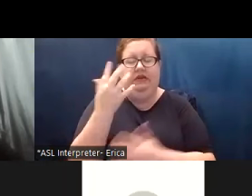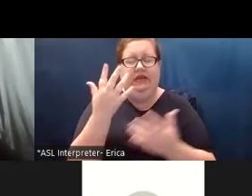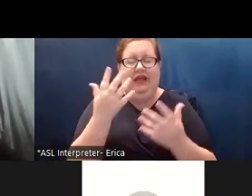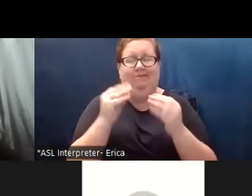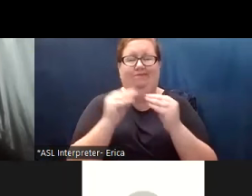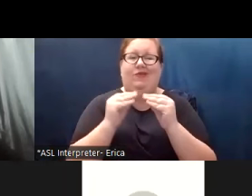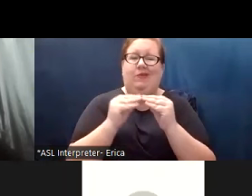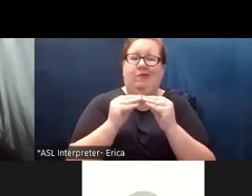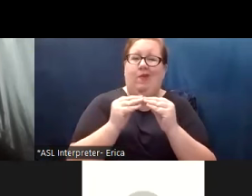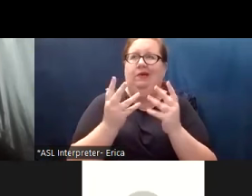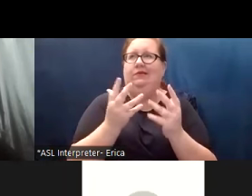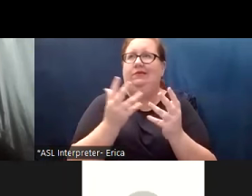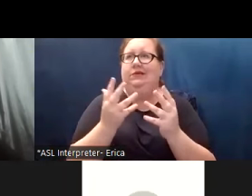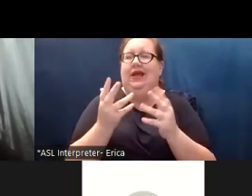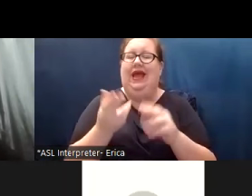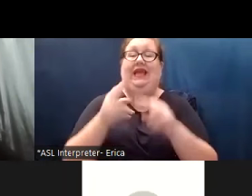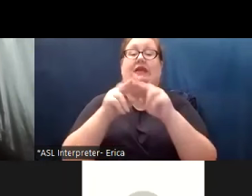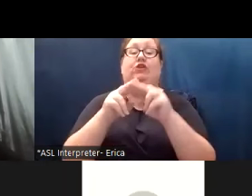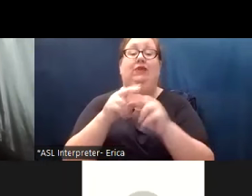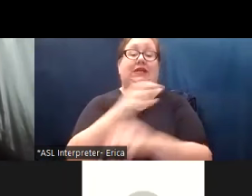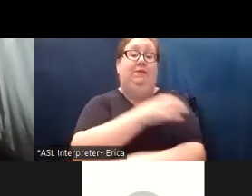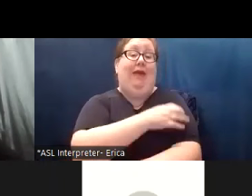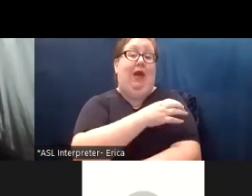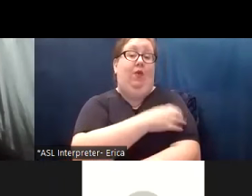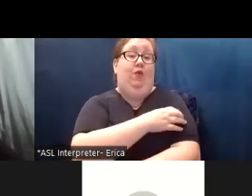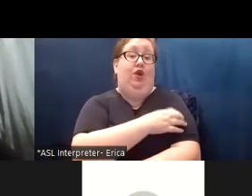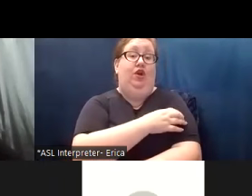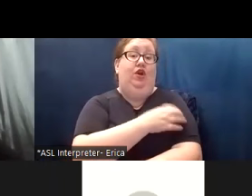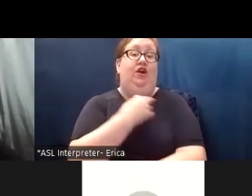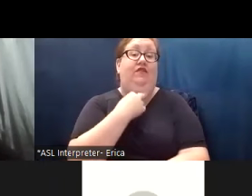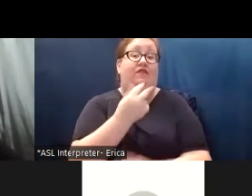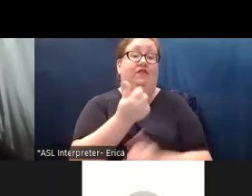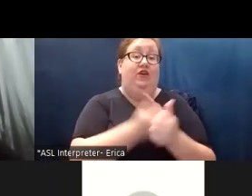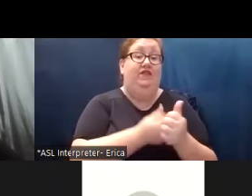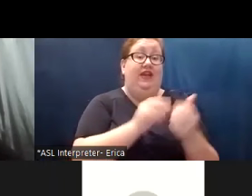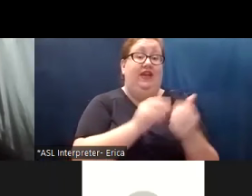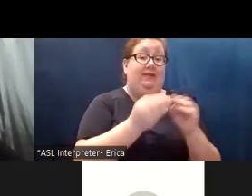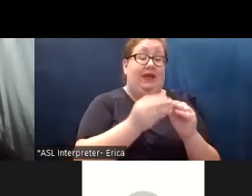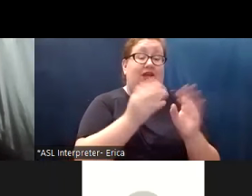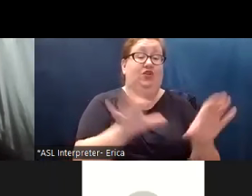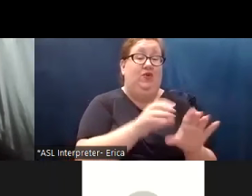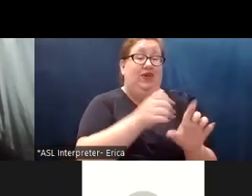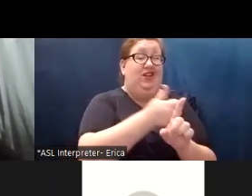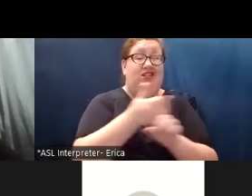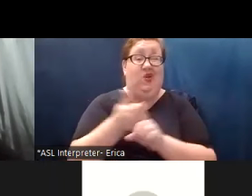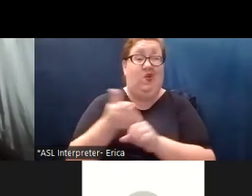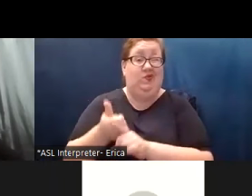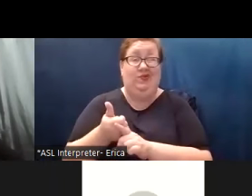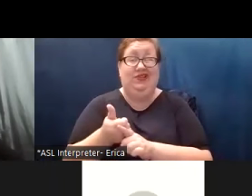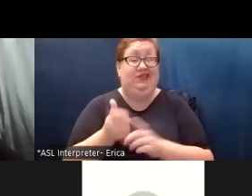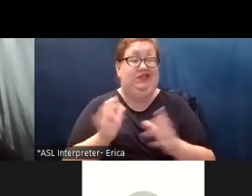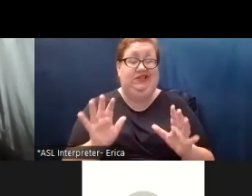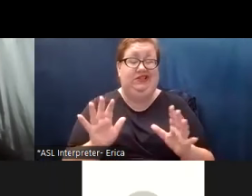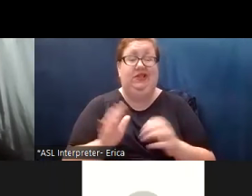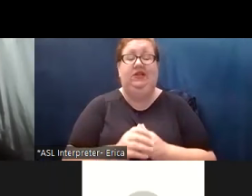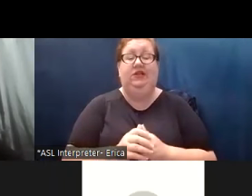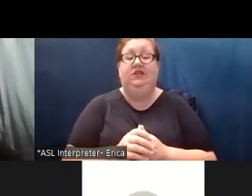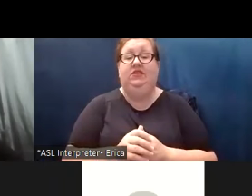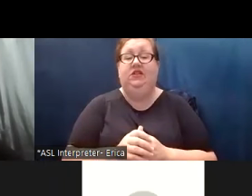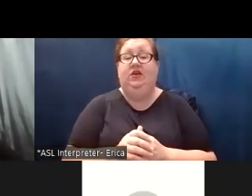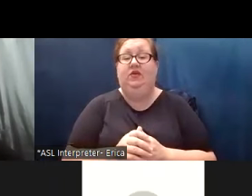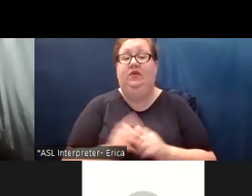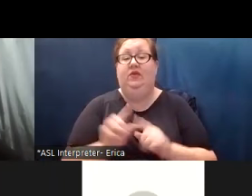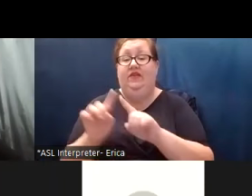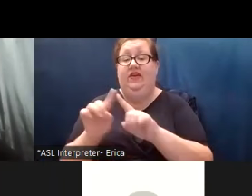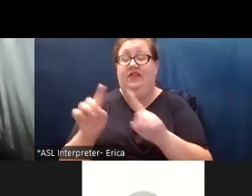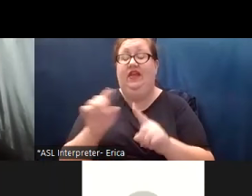the increased sort of power of voice beyond each municipality doing it on its own. And so I think, at least, speaking on behalf of the various steering